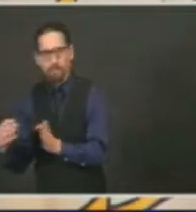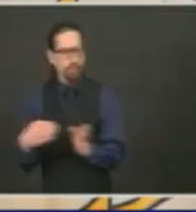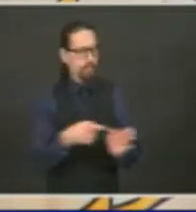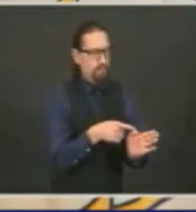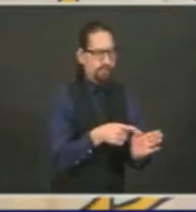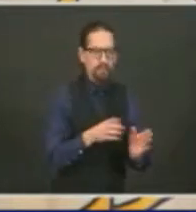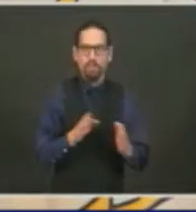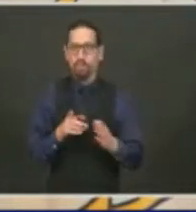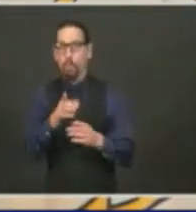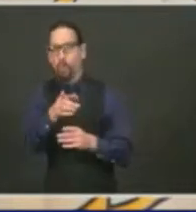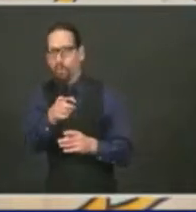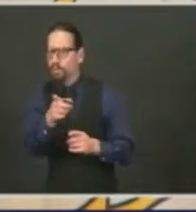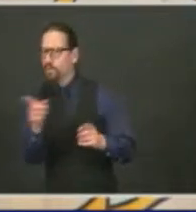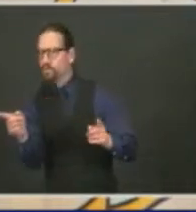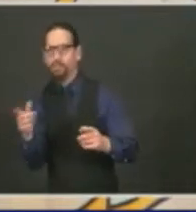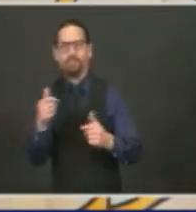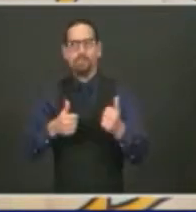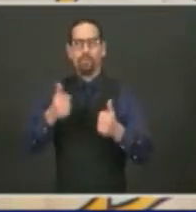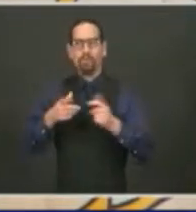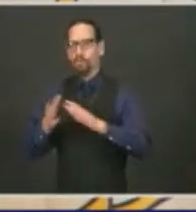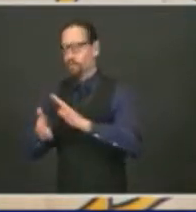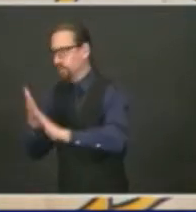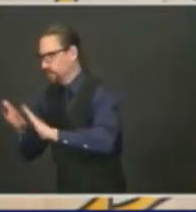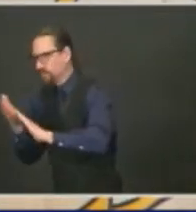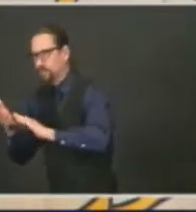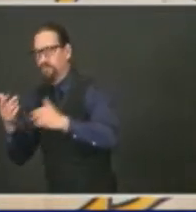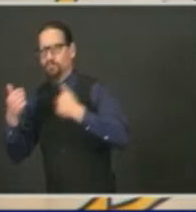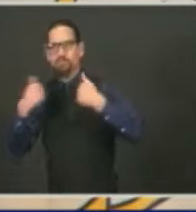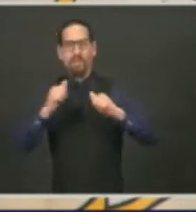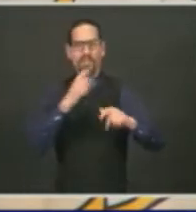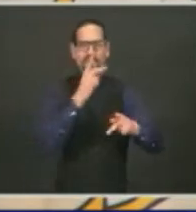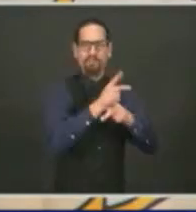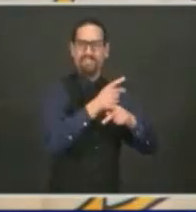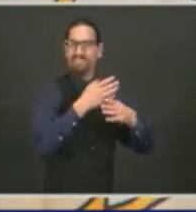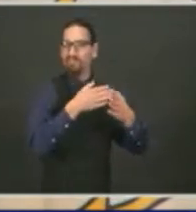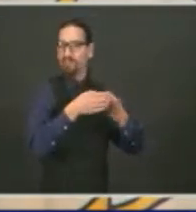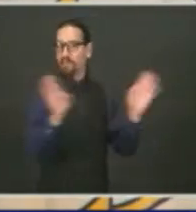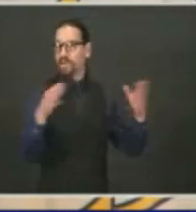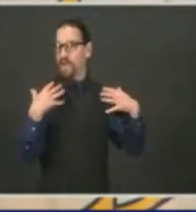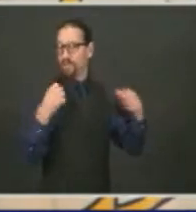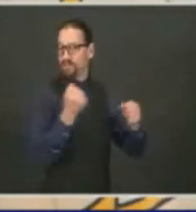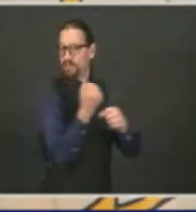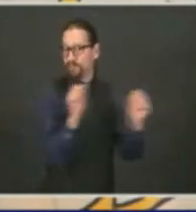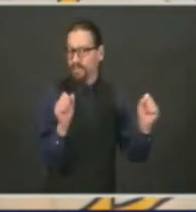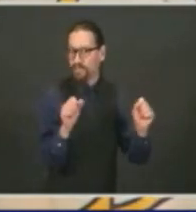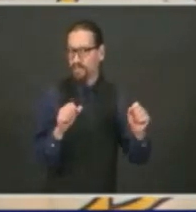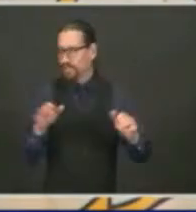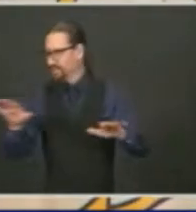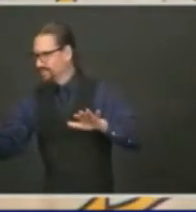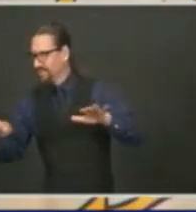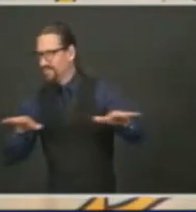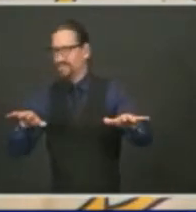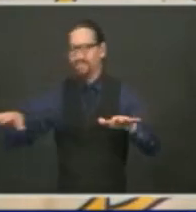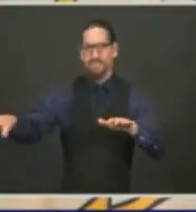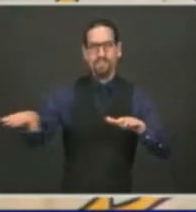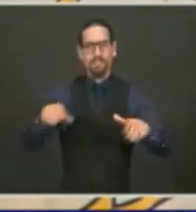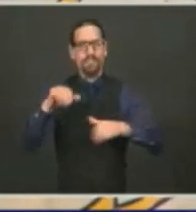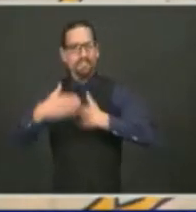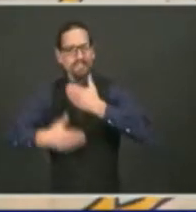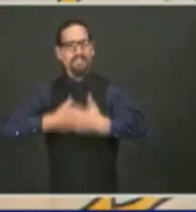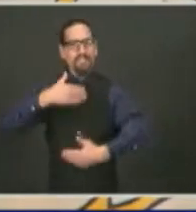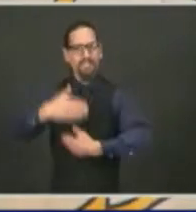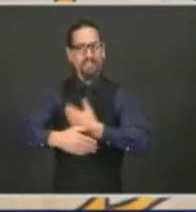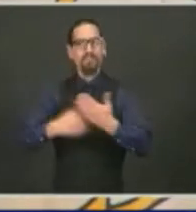and I'm trying to balance them both. So what I chose to do was a limited duration pause, only